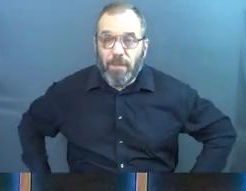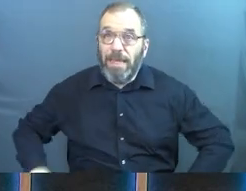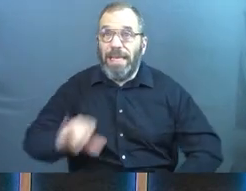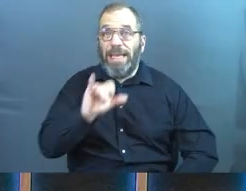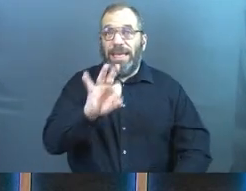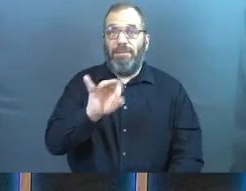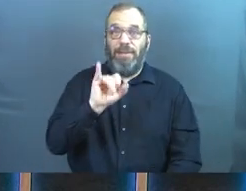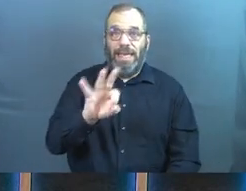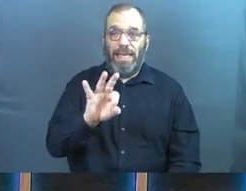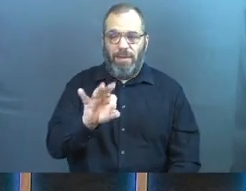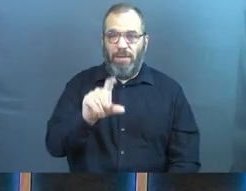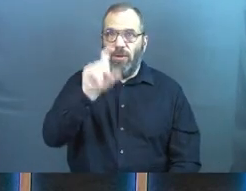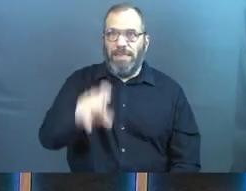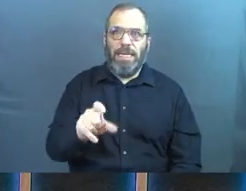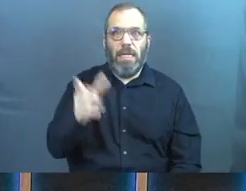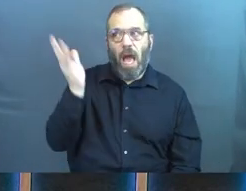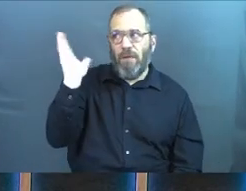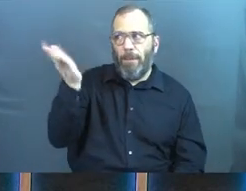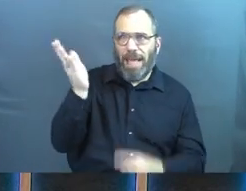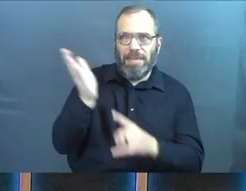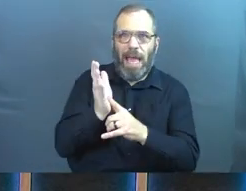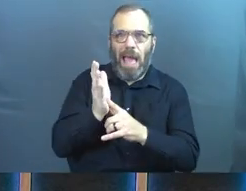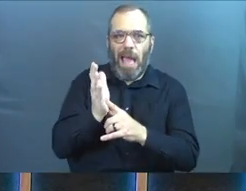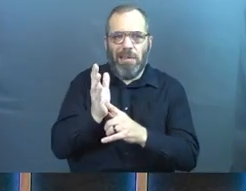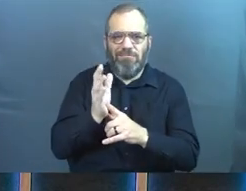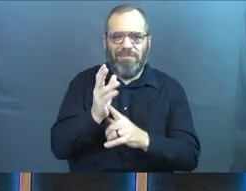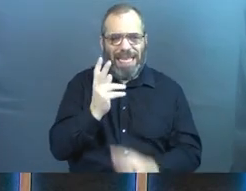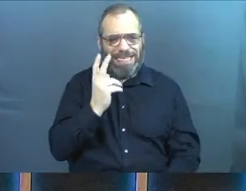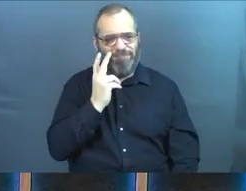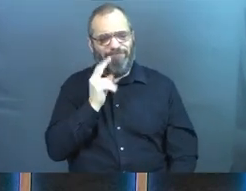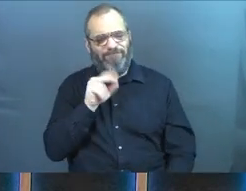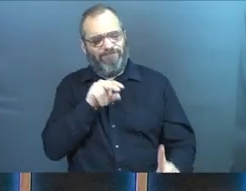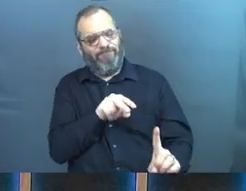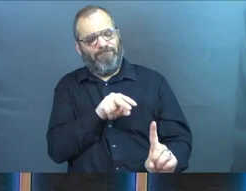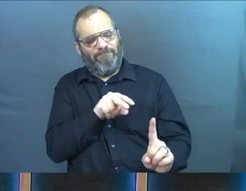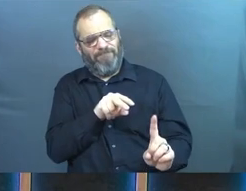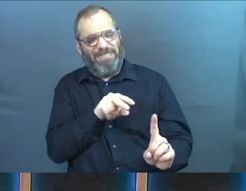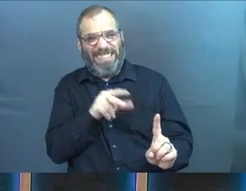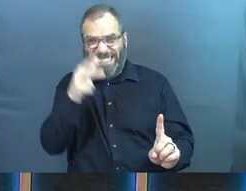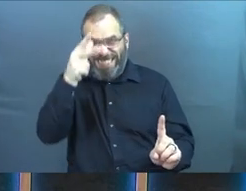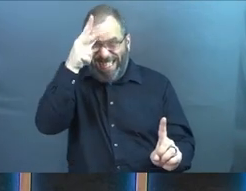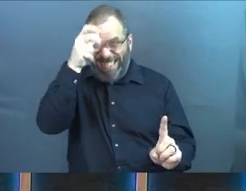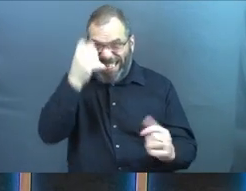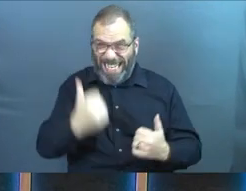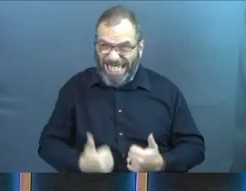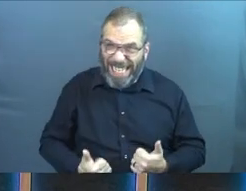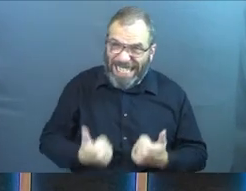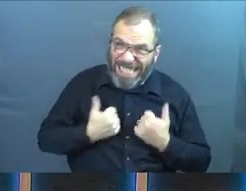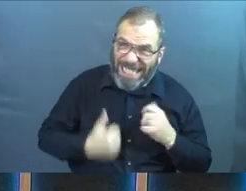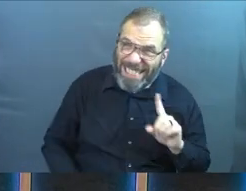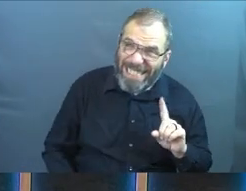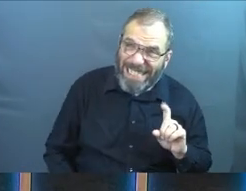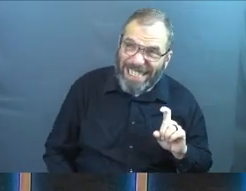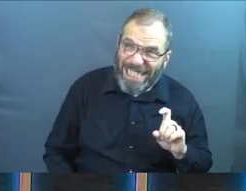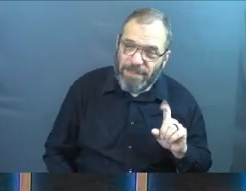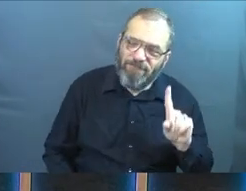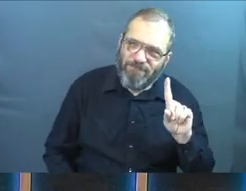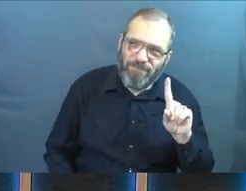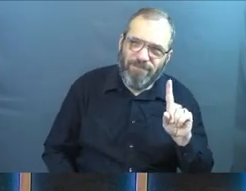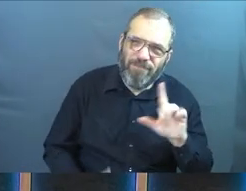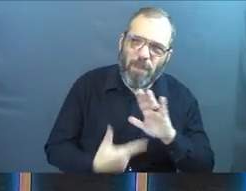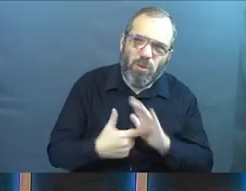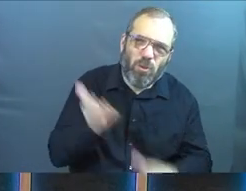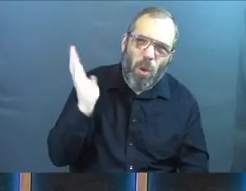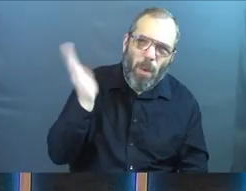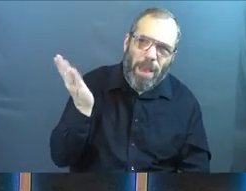So if you're in need of a message that really looks at the idea of, does Satan even exist? I just want to direct you to a message